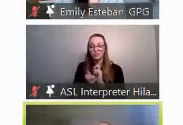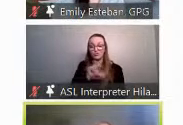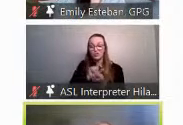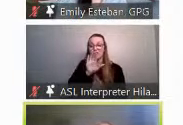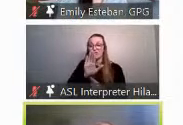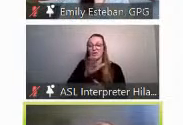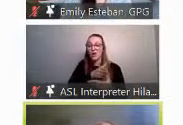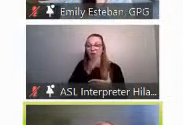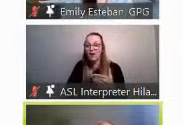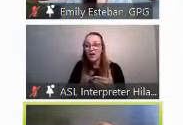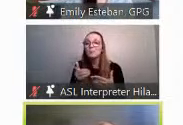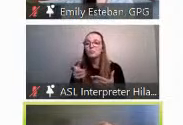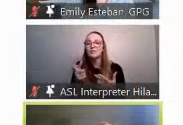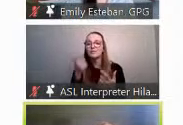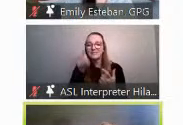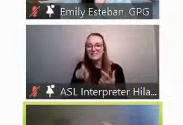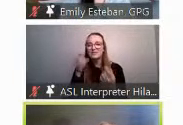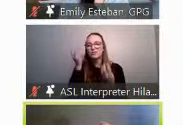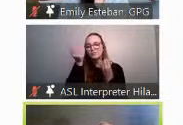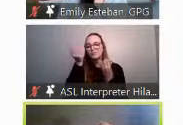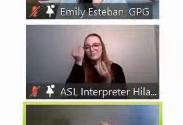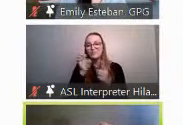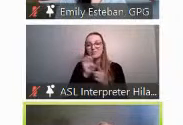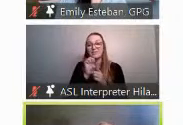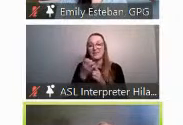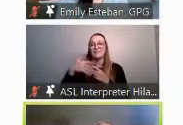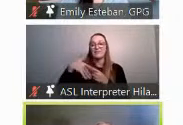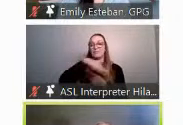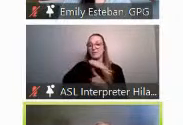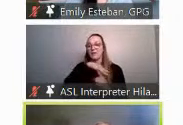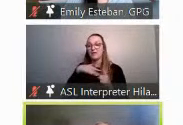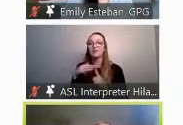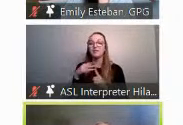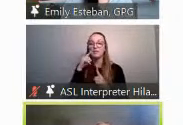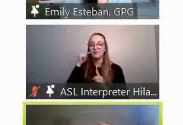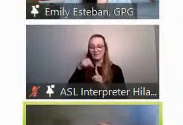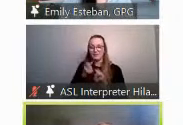that supports those children. And I think this is a critical component for that.